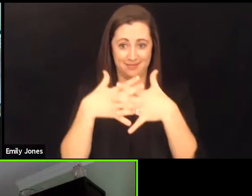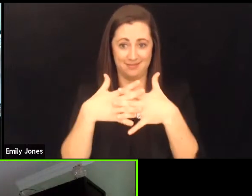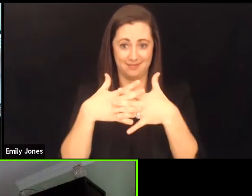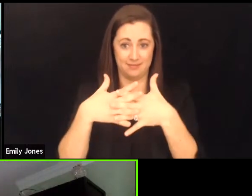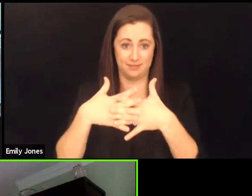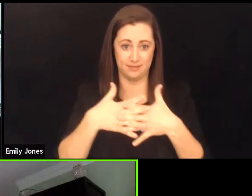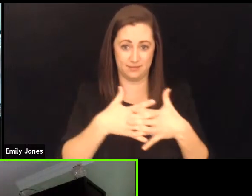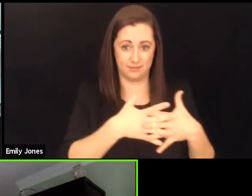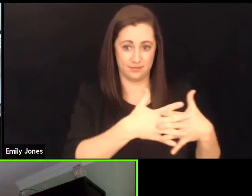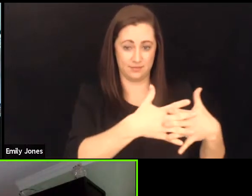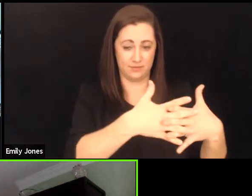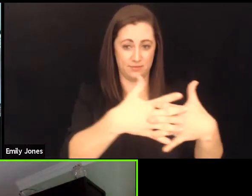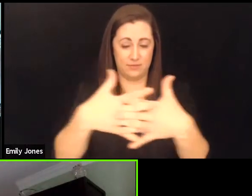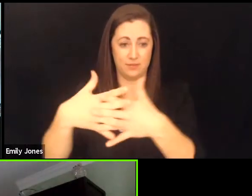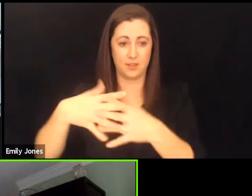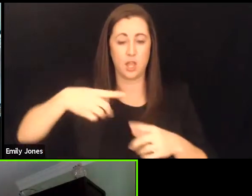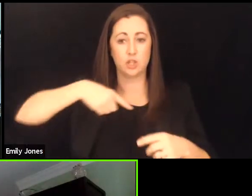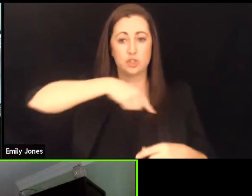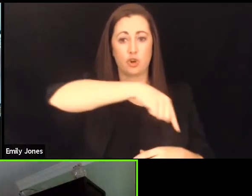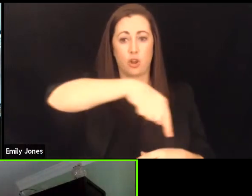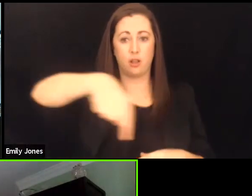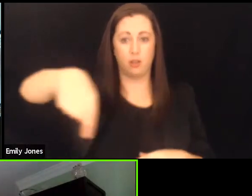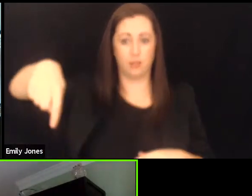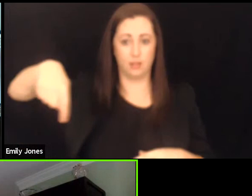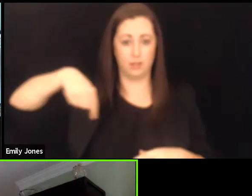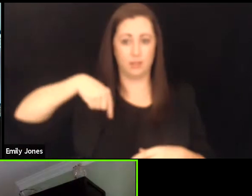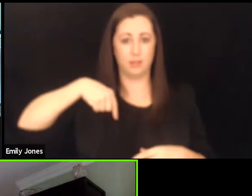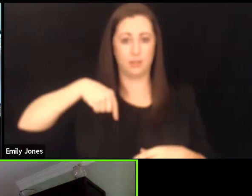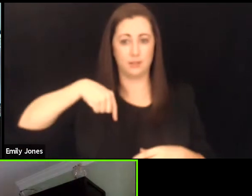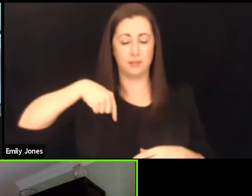you move in a circle in front of your body.